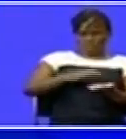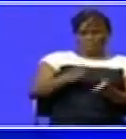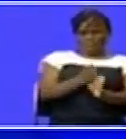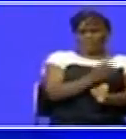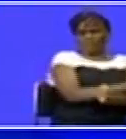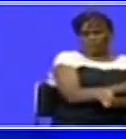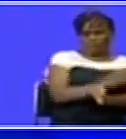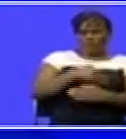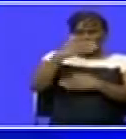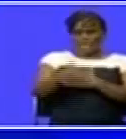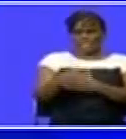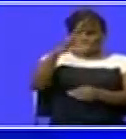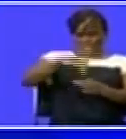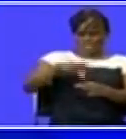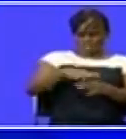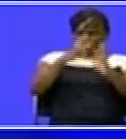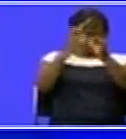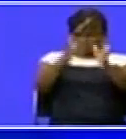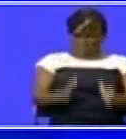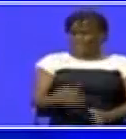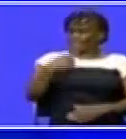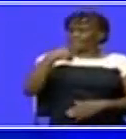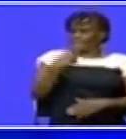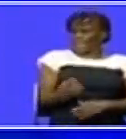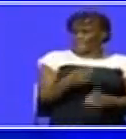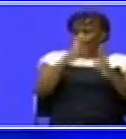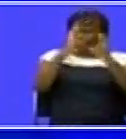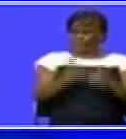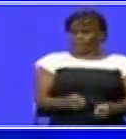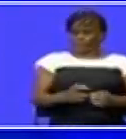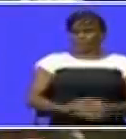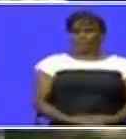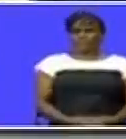polls. Patrick Amimo kicks off our bulletin tonight with that report.